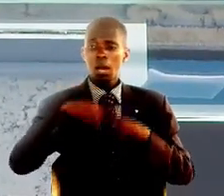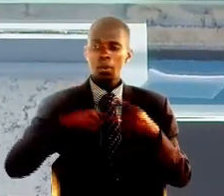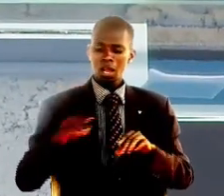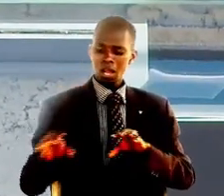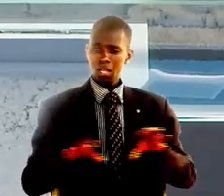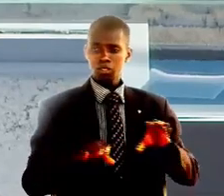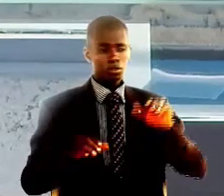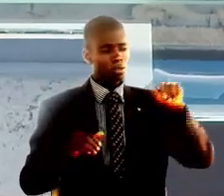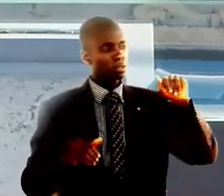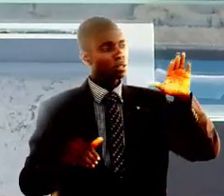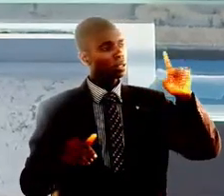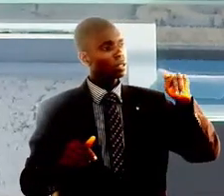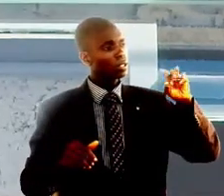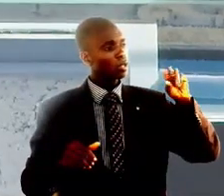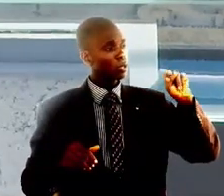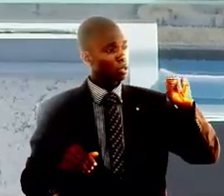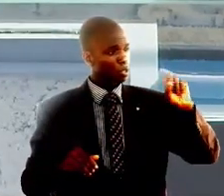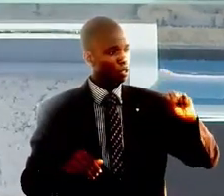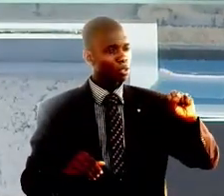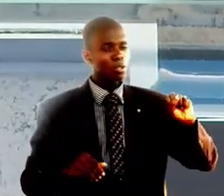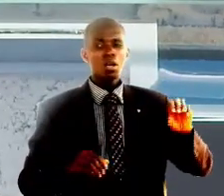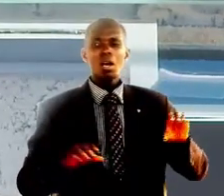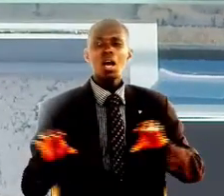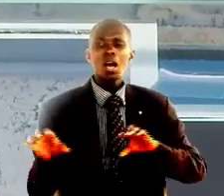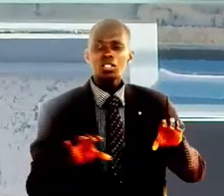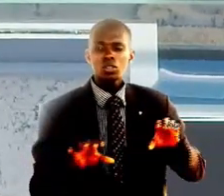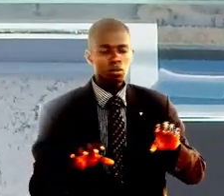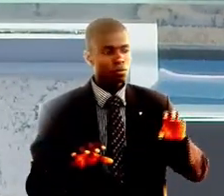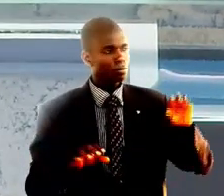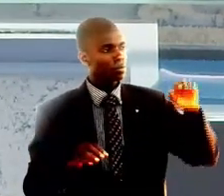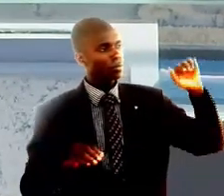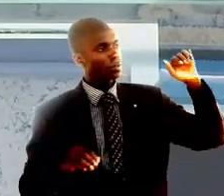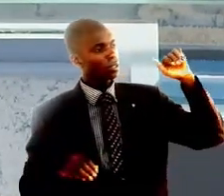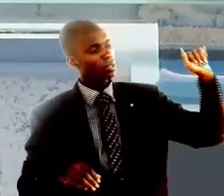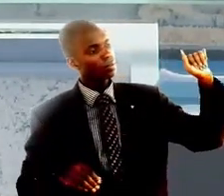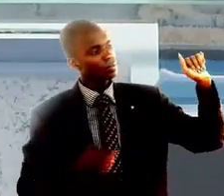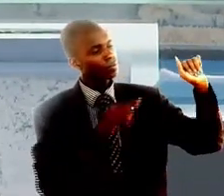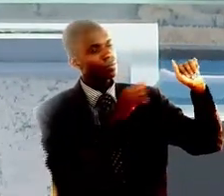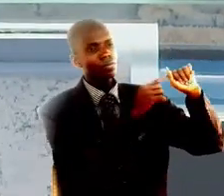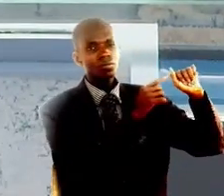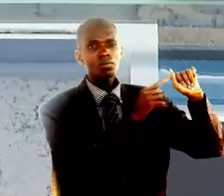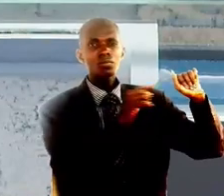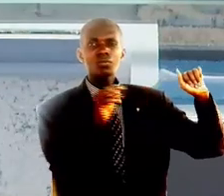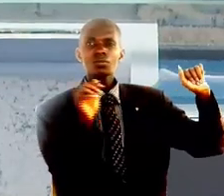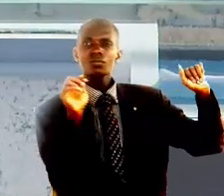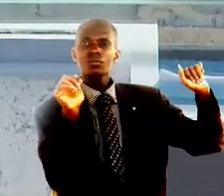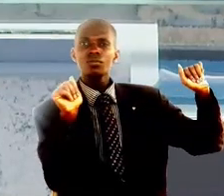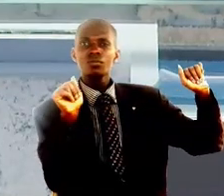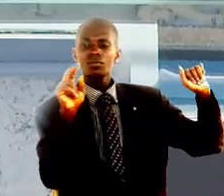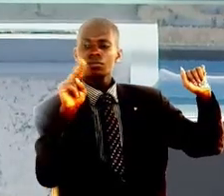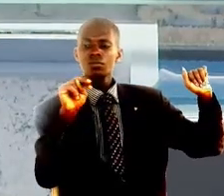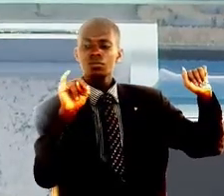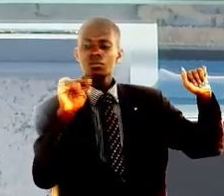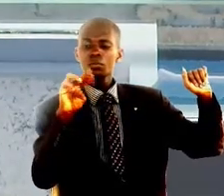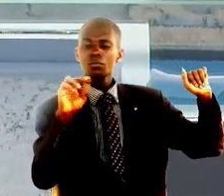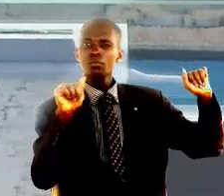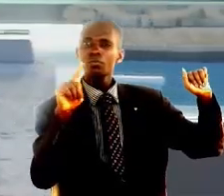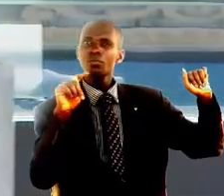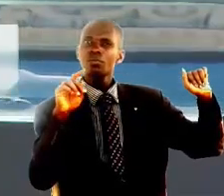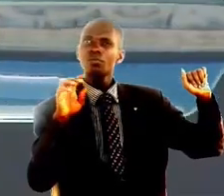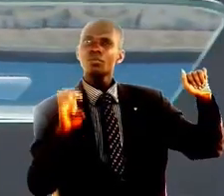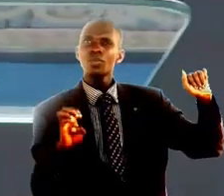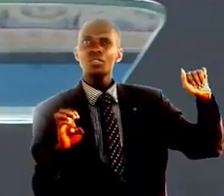mean? Action for breakthrough. A, an image, don't annul. An